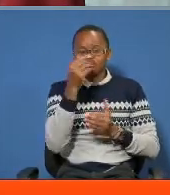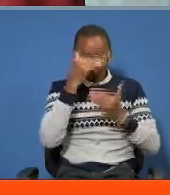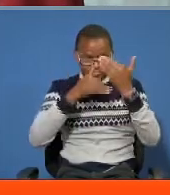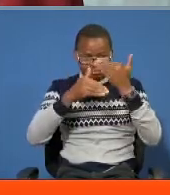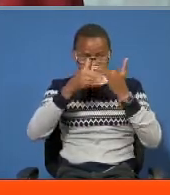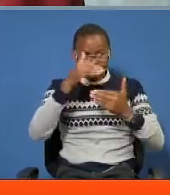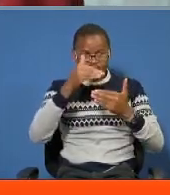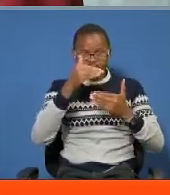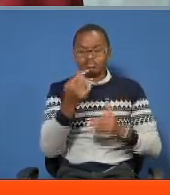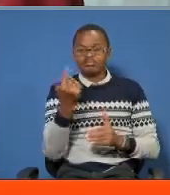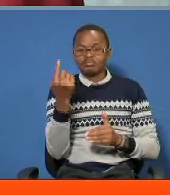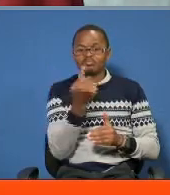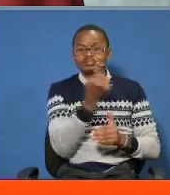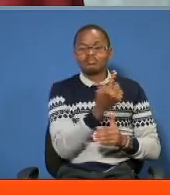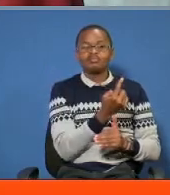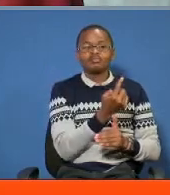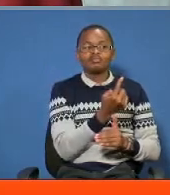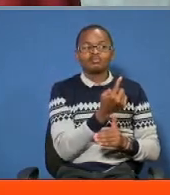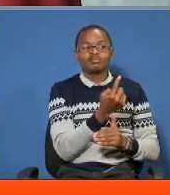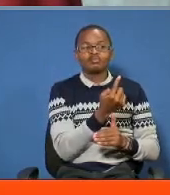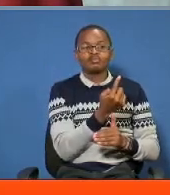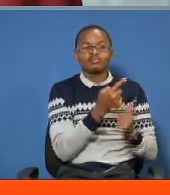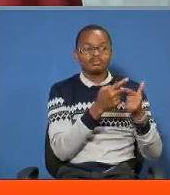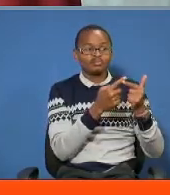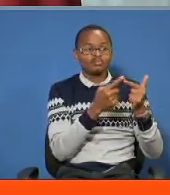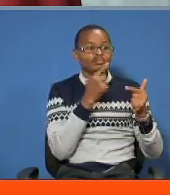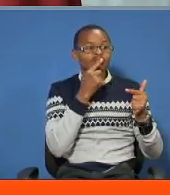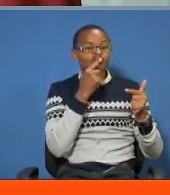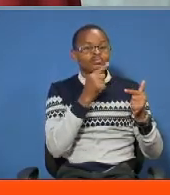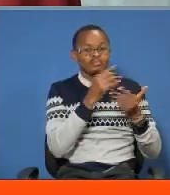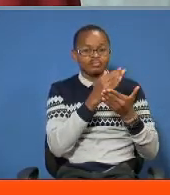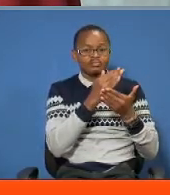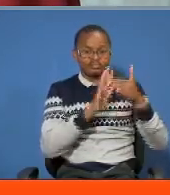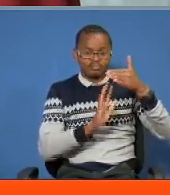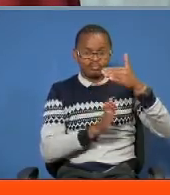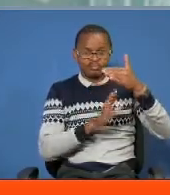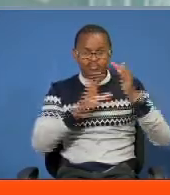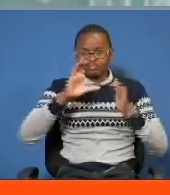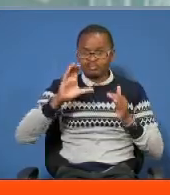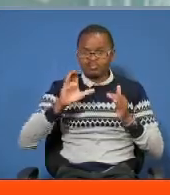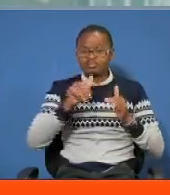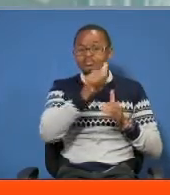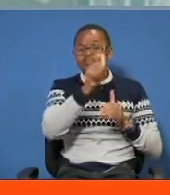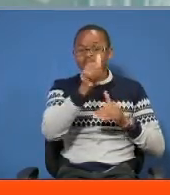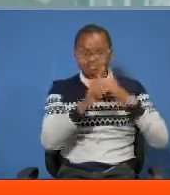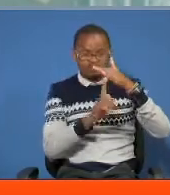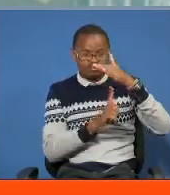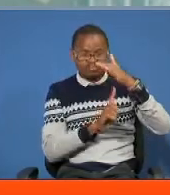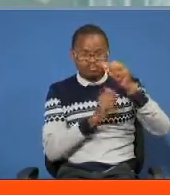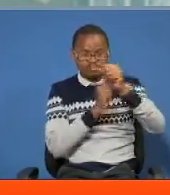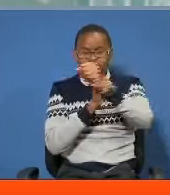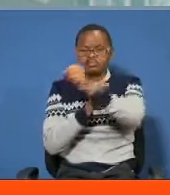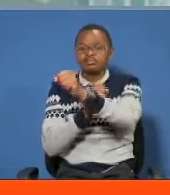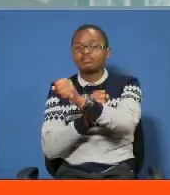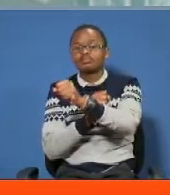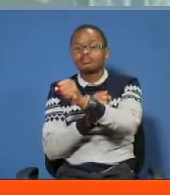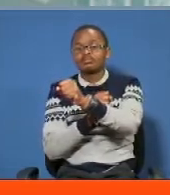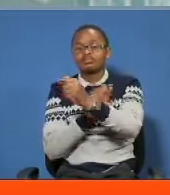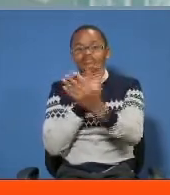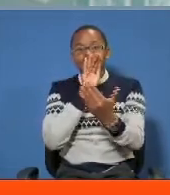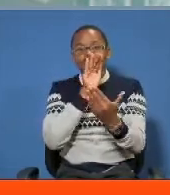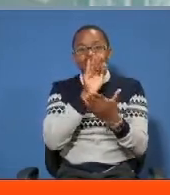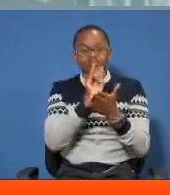every university, in every not a village, but let's say a sub-county level. And other ministries are also supporting this